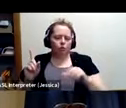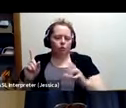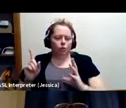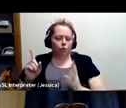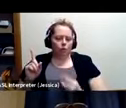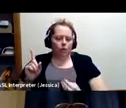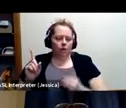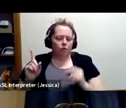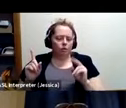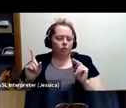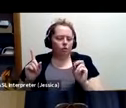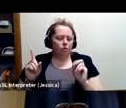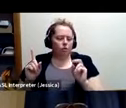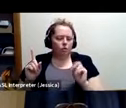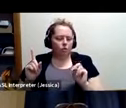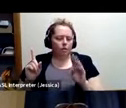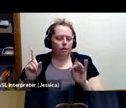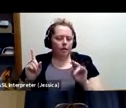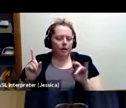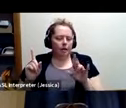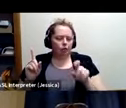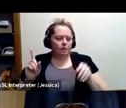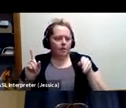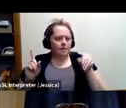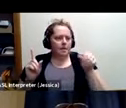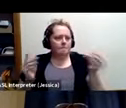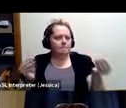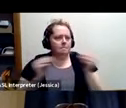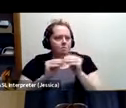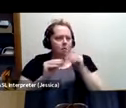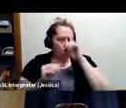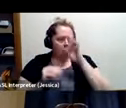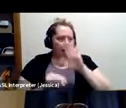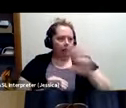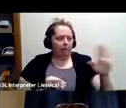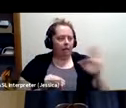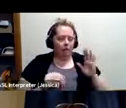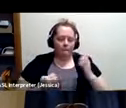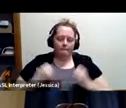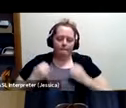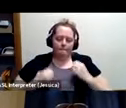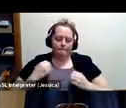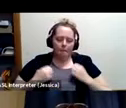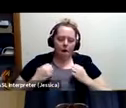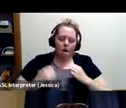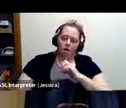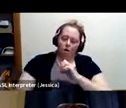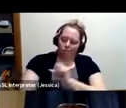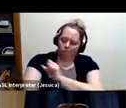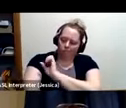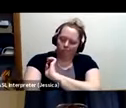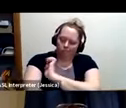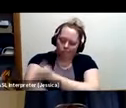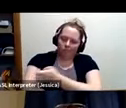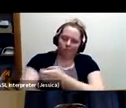be putting emotional labor into these organizations. We should be getting paid a lot and not minimal.